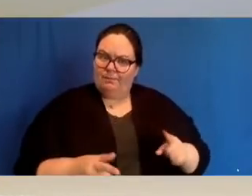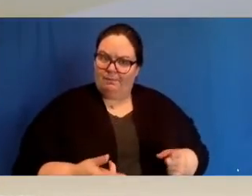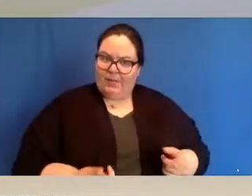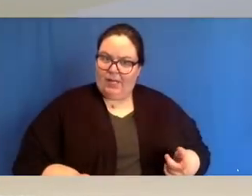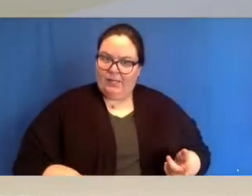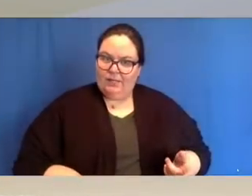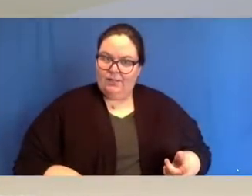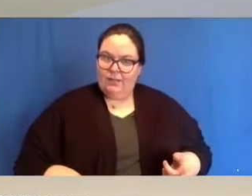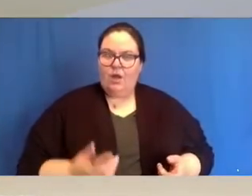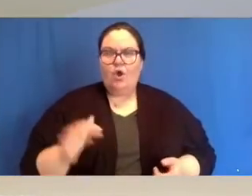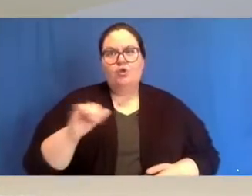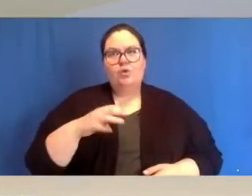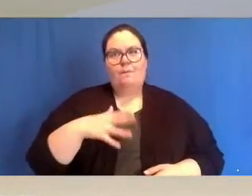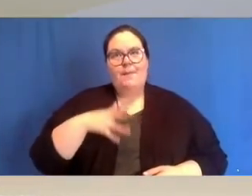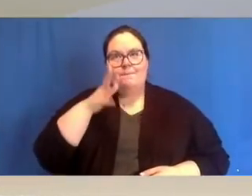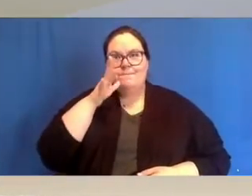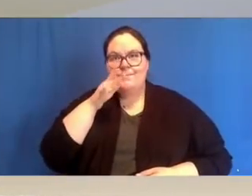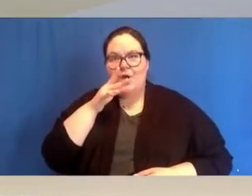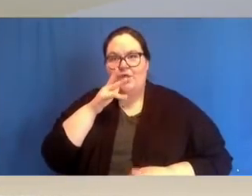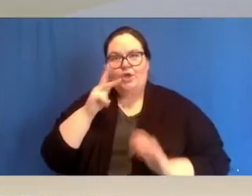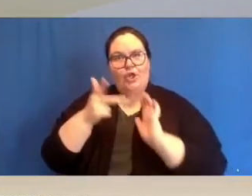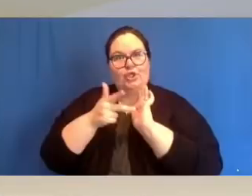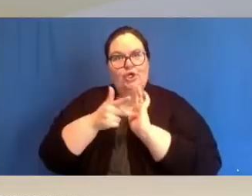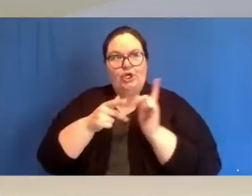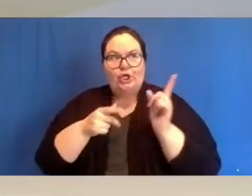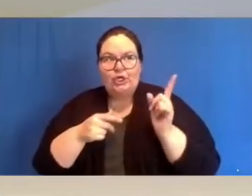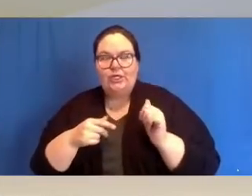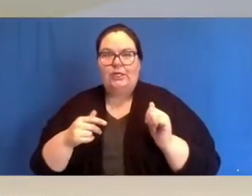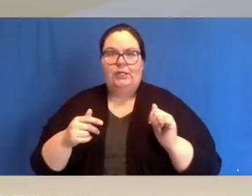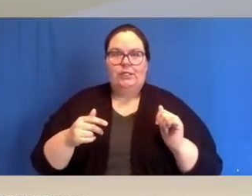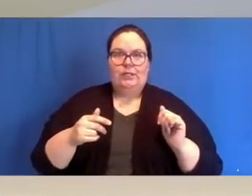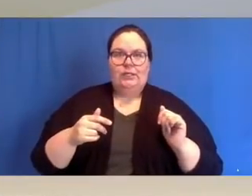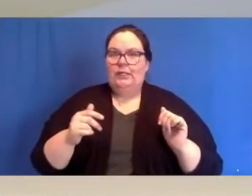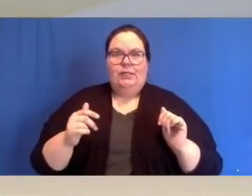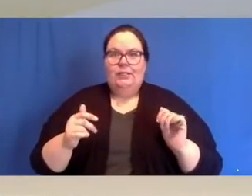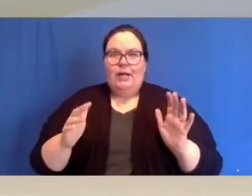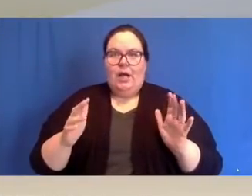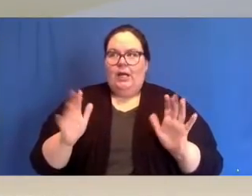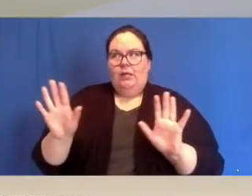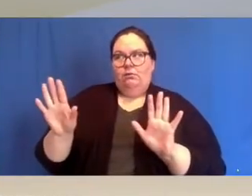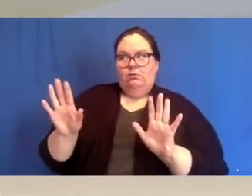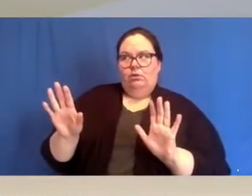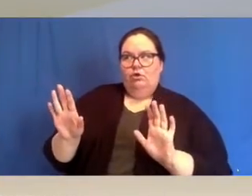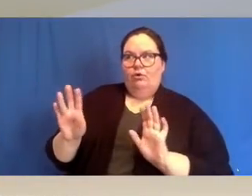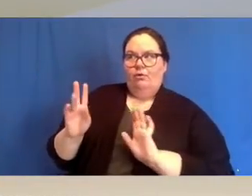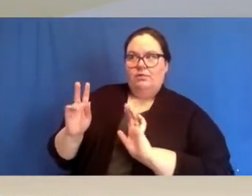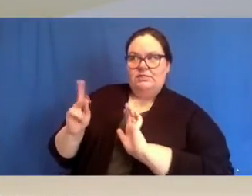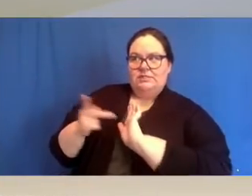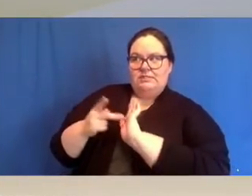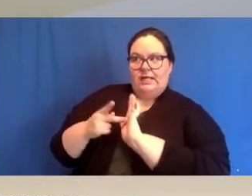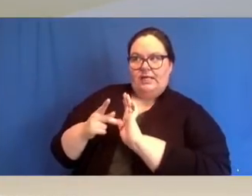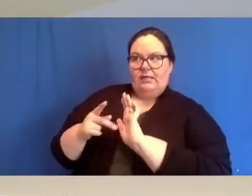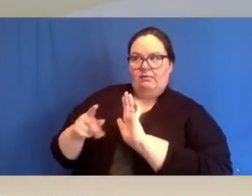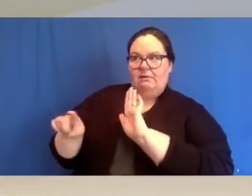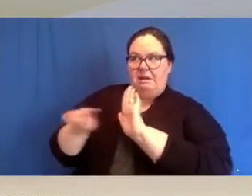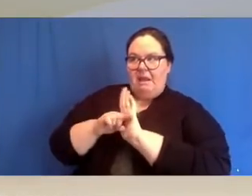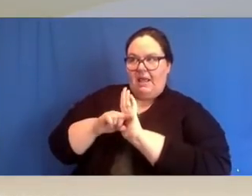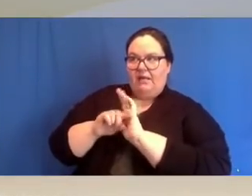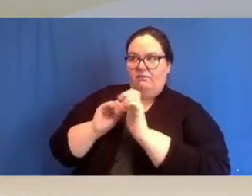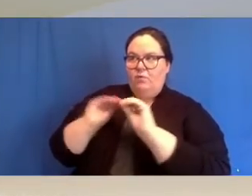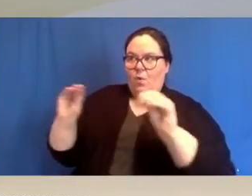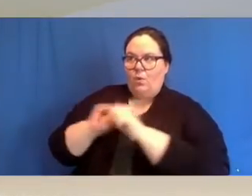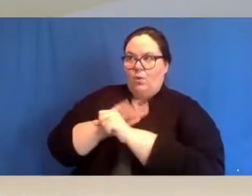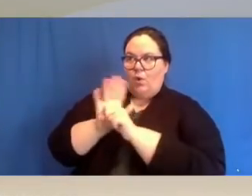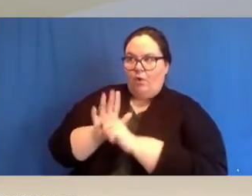a mother who doesn't have her booster yet, and so I would want to make sure. So all of us who are